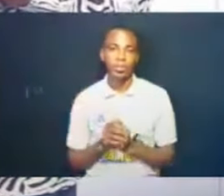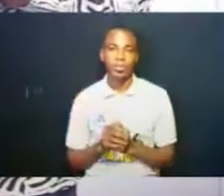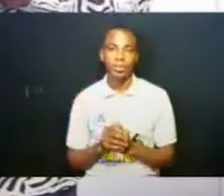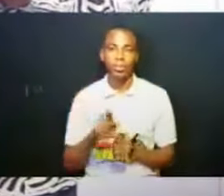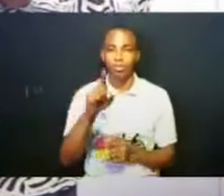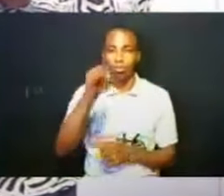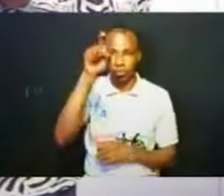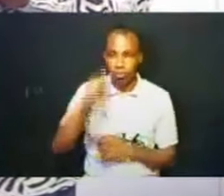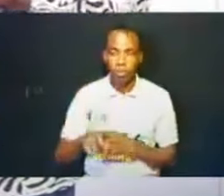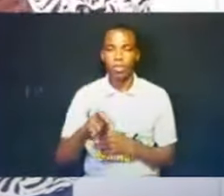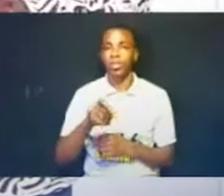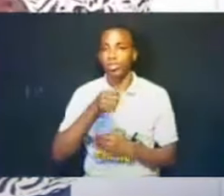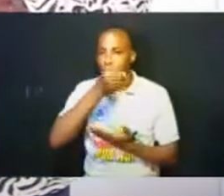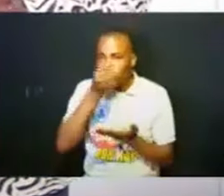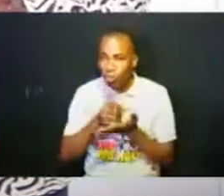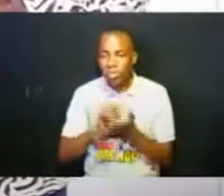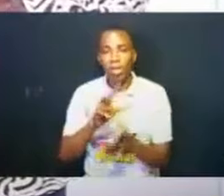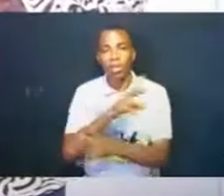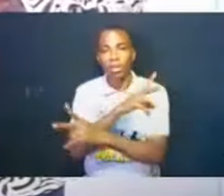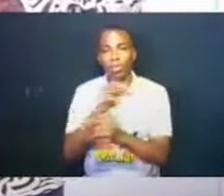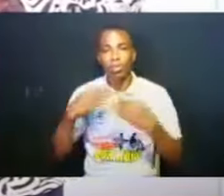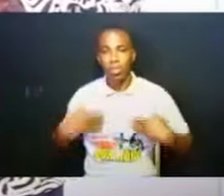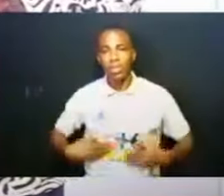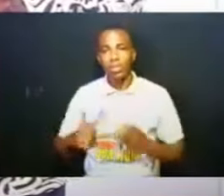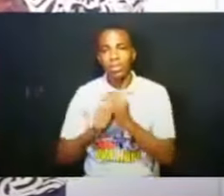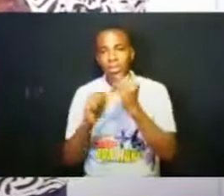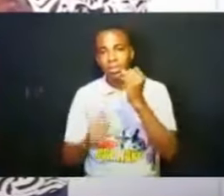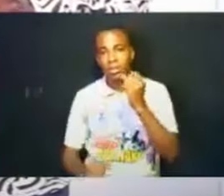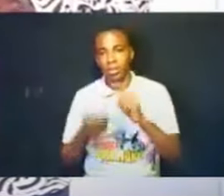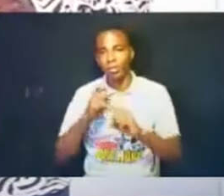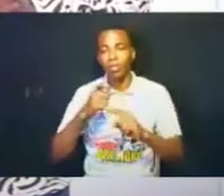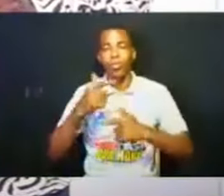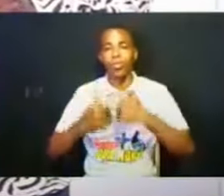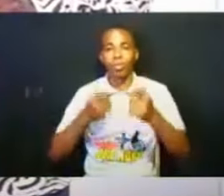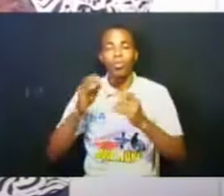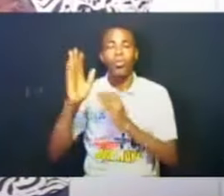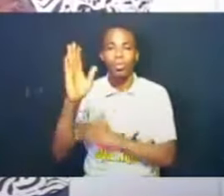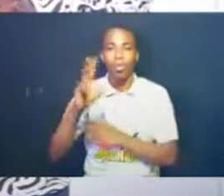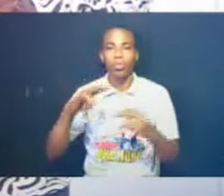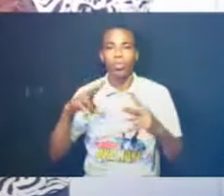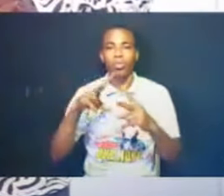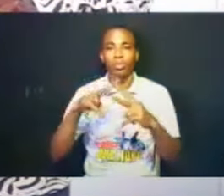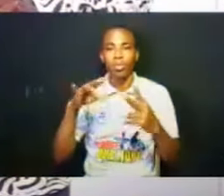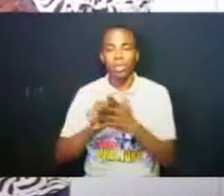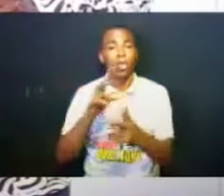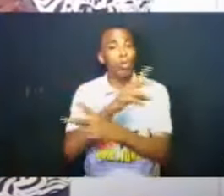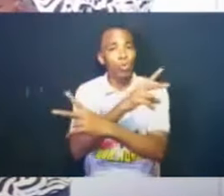See to it that no one falls short of the grace of God, and that no bitter root grows up to cause